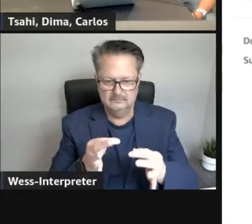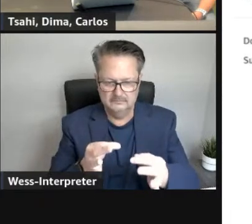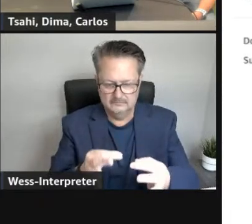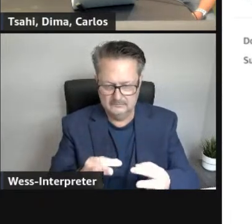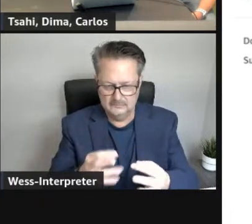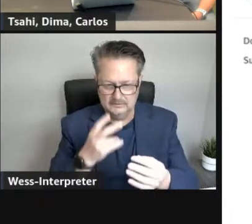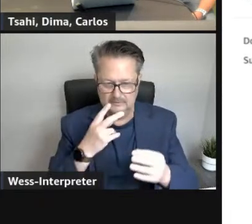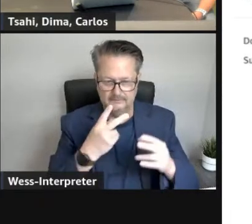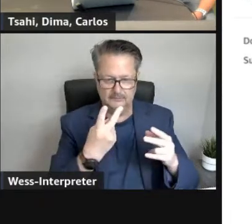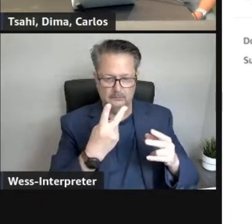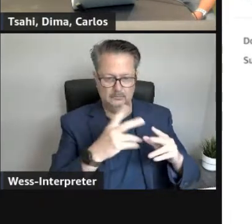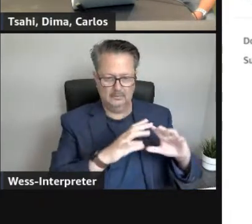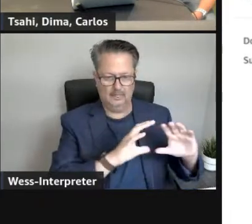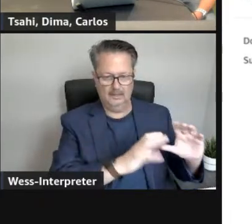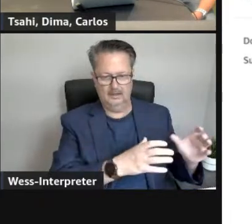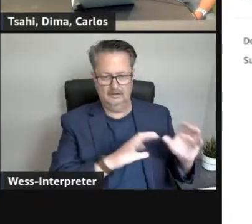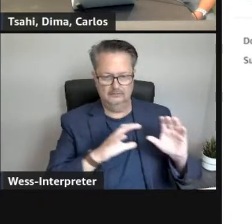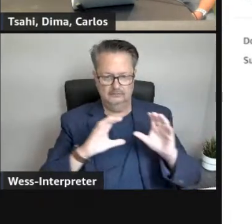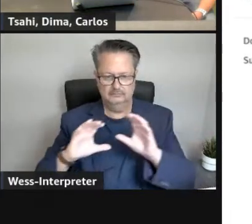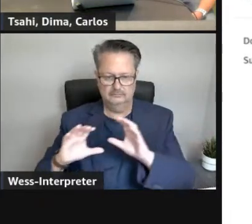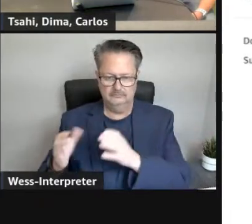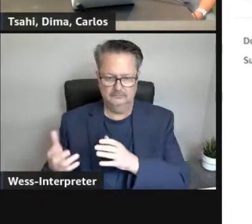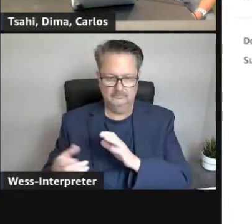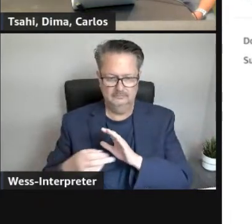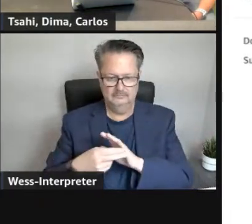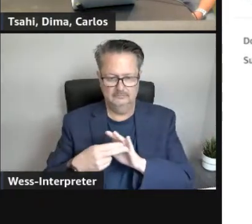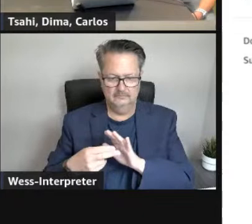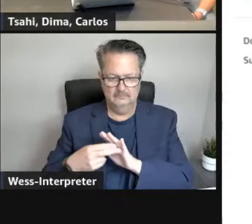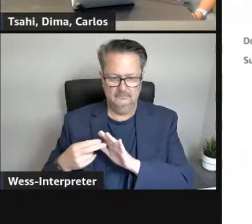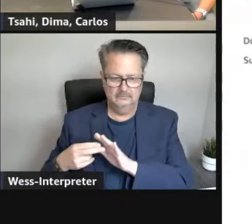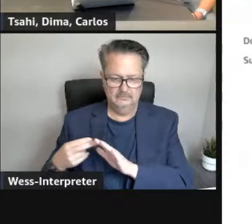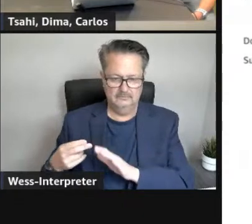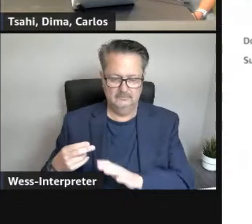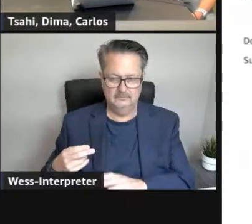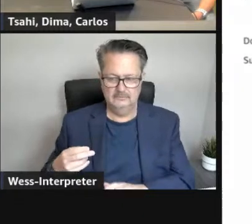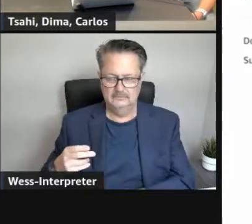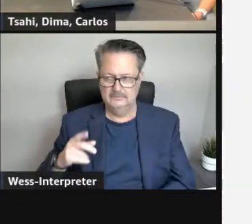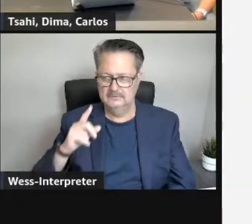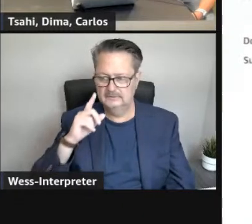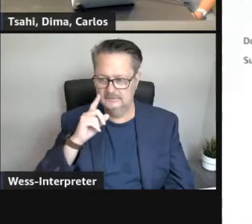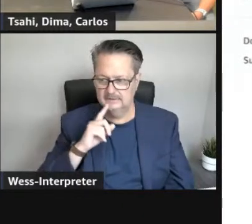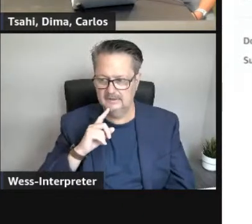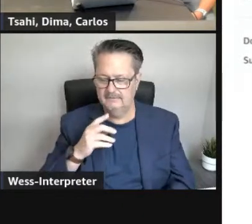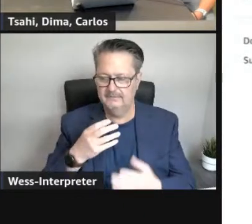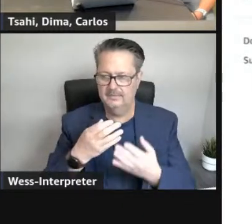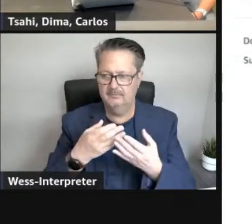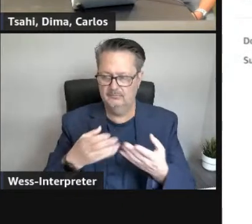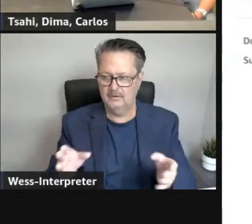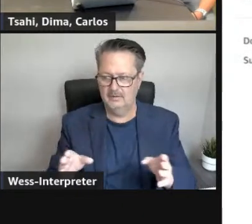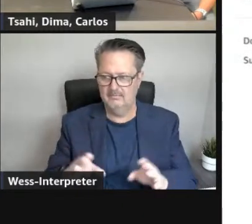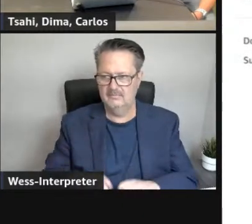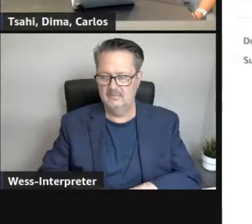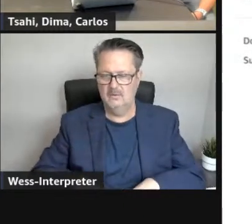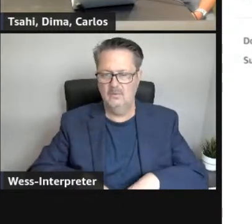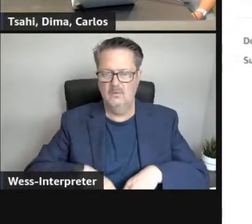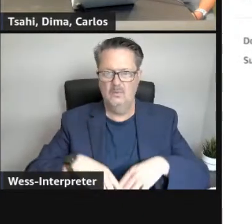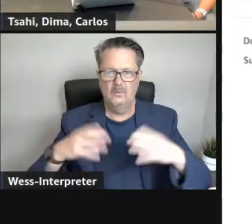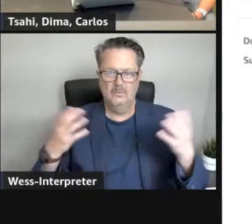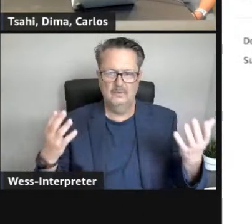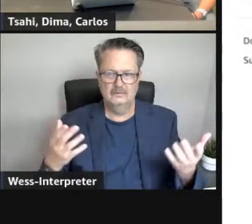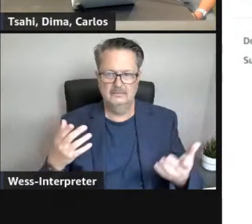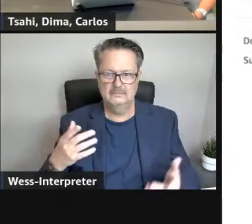two clusters that are created, that are already here, the dev and the prod. So let me open one of them, for example, the